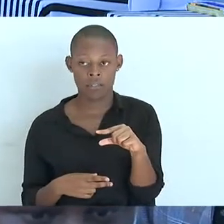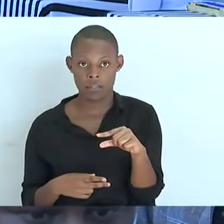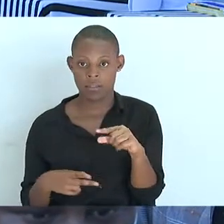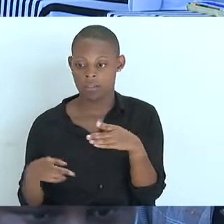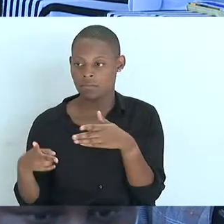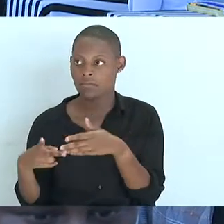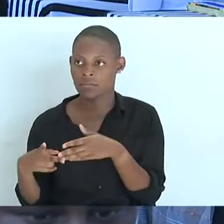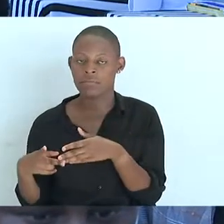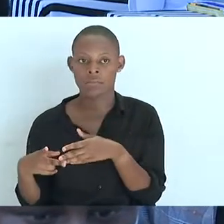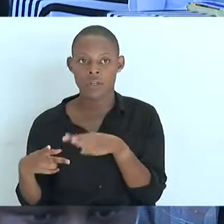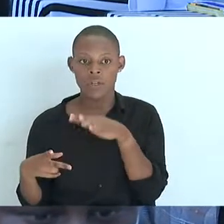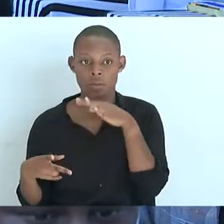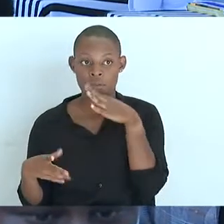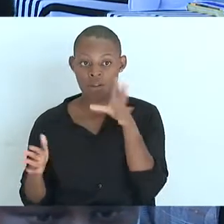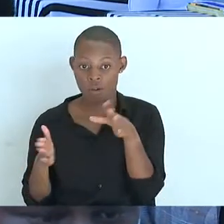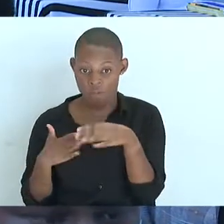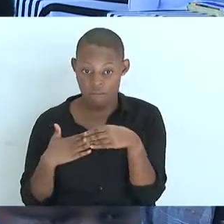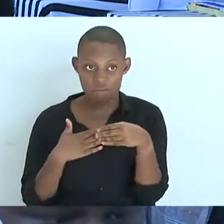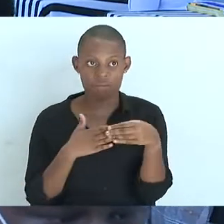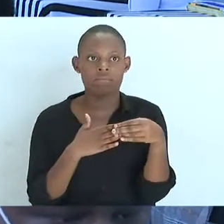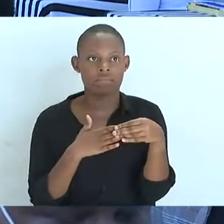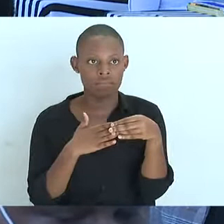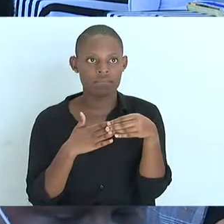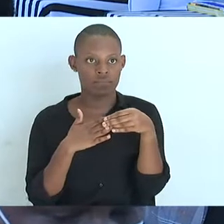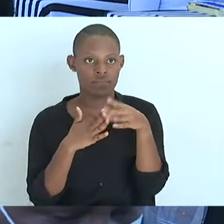who's leading the officials,